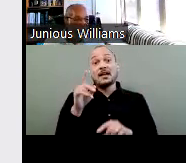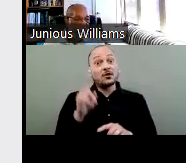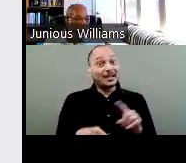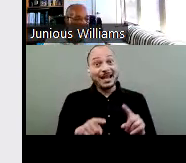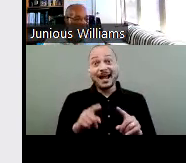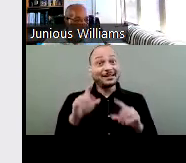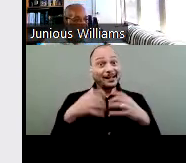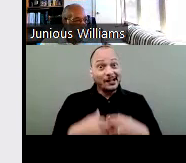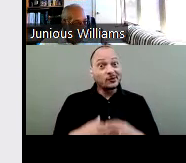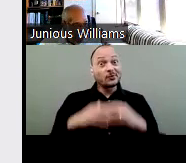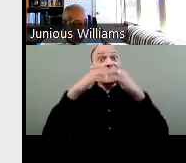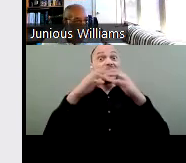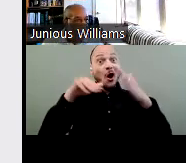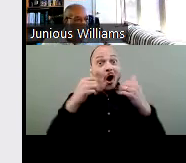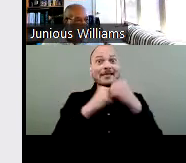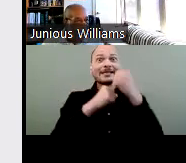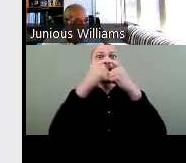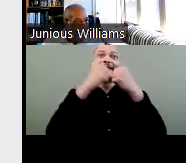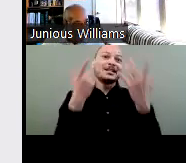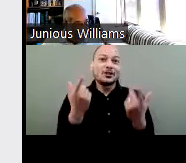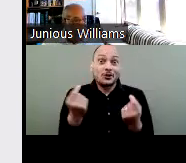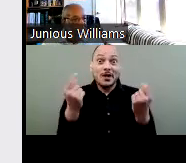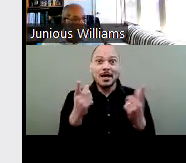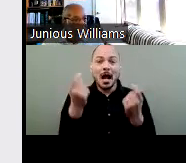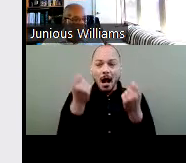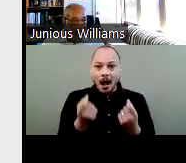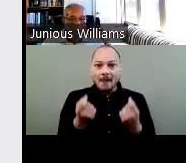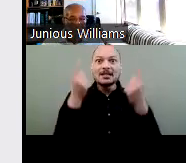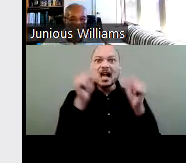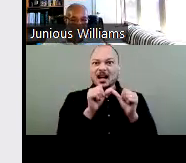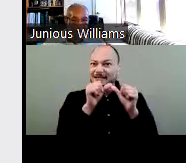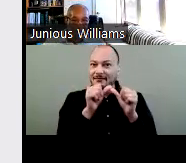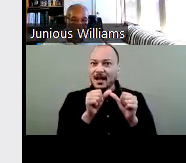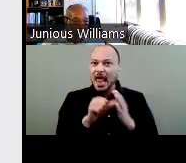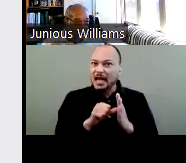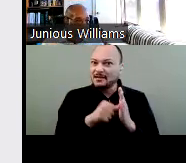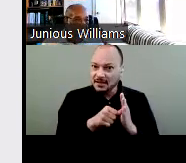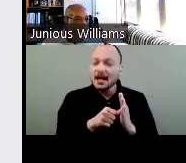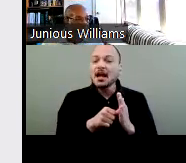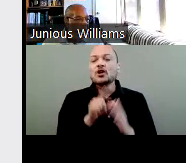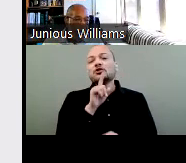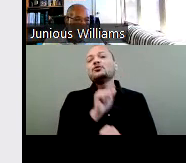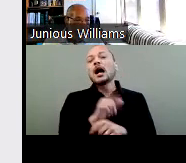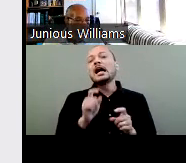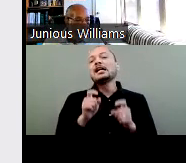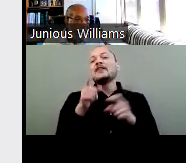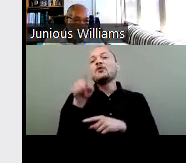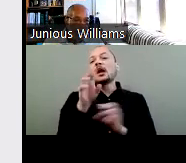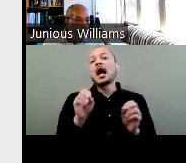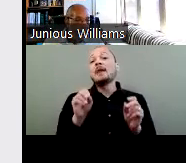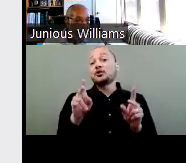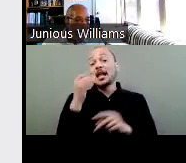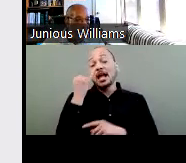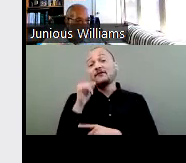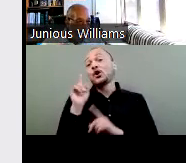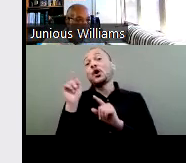the scaffolding to do this comprehensively, consistently, and intensively, it does give you an opportunity, even if you're